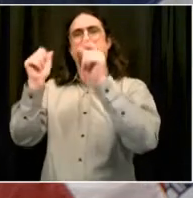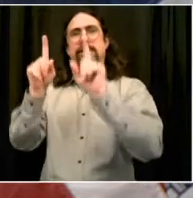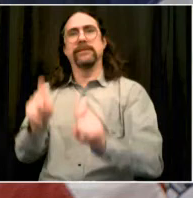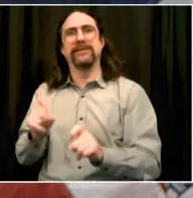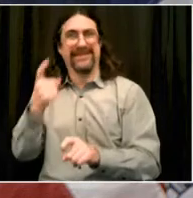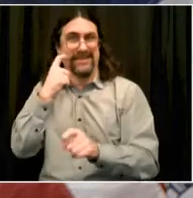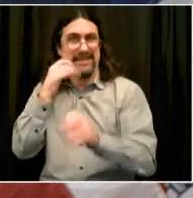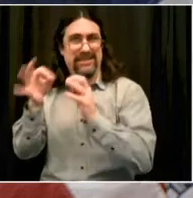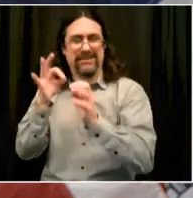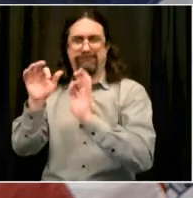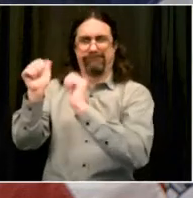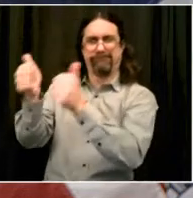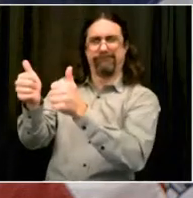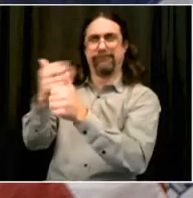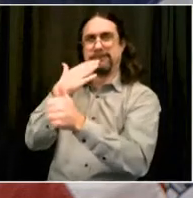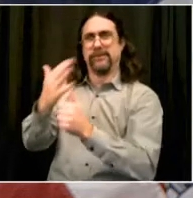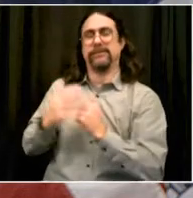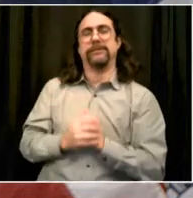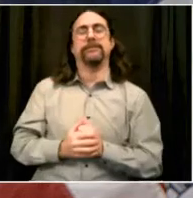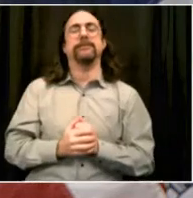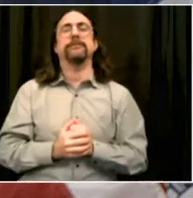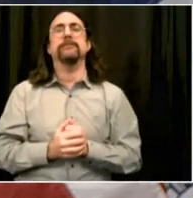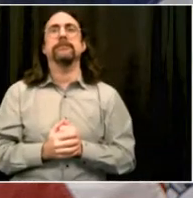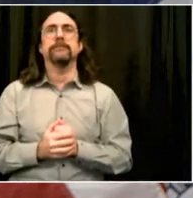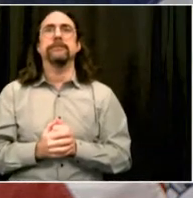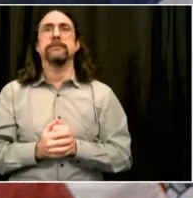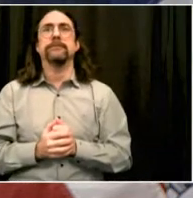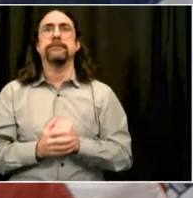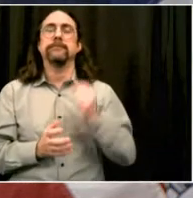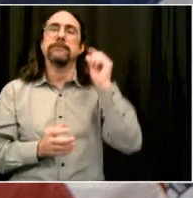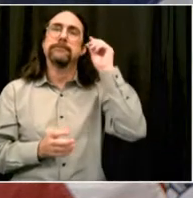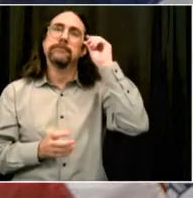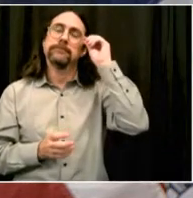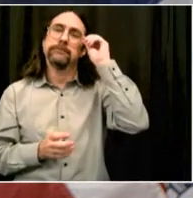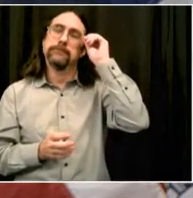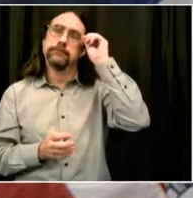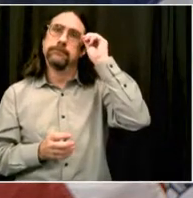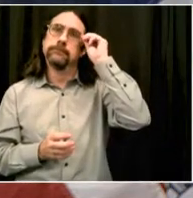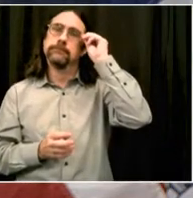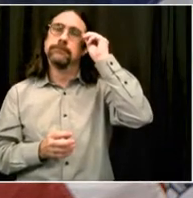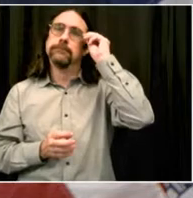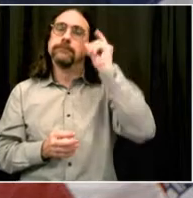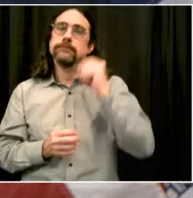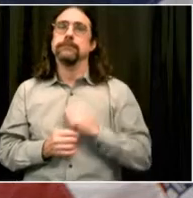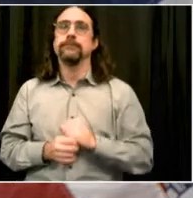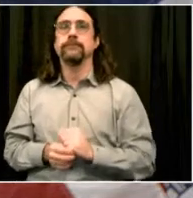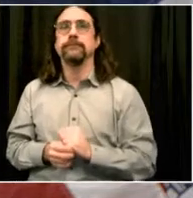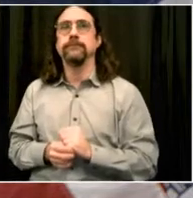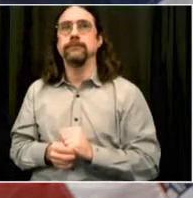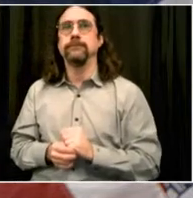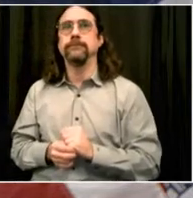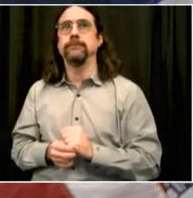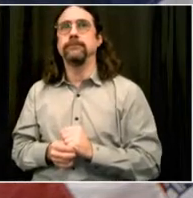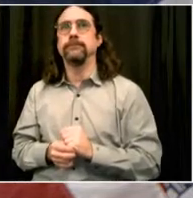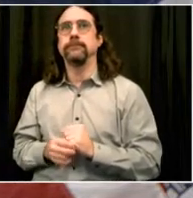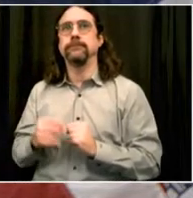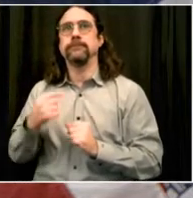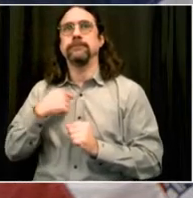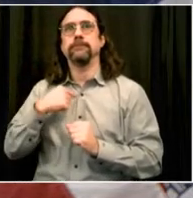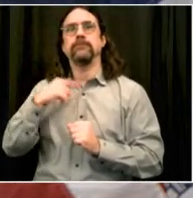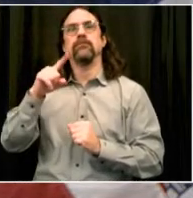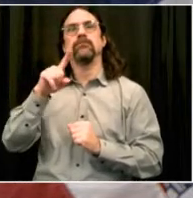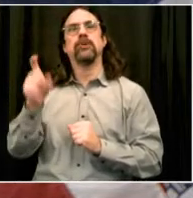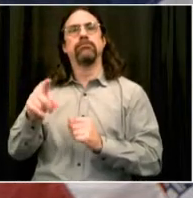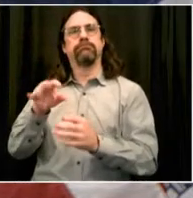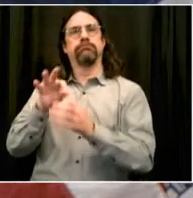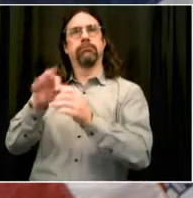there's any data being kept in terms of cross-checking numbers, false positives, false negatives. Are we cross-checking them enough with the PCR